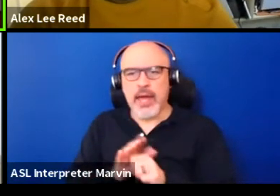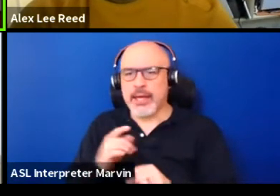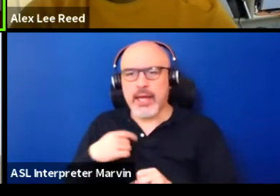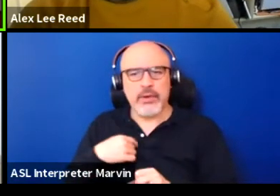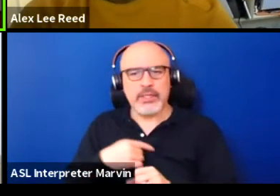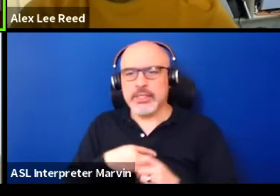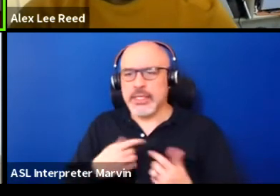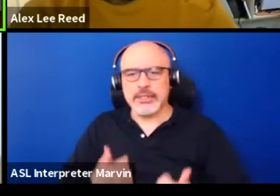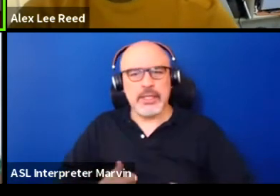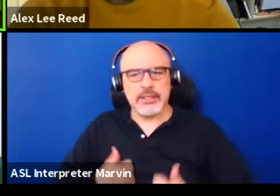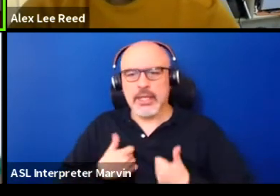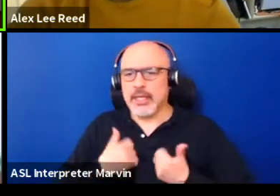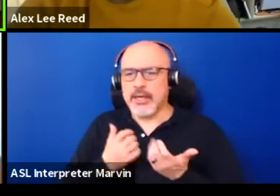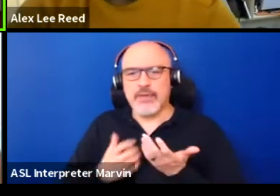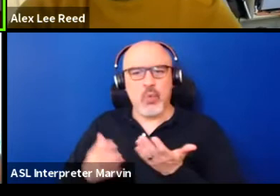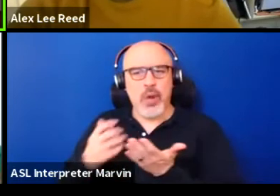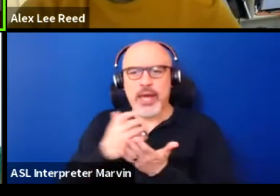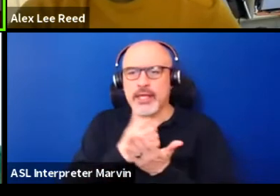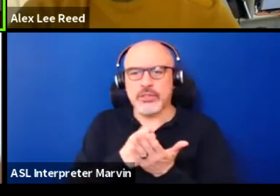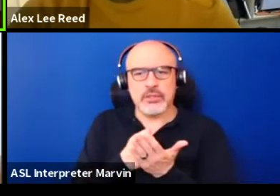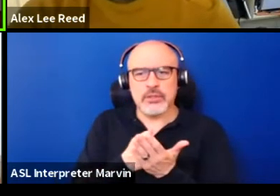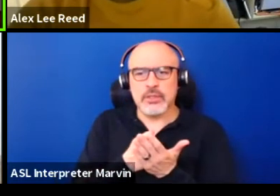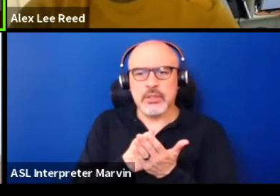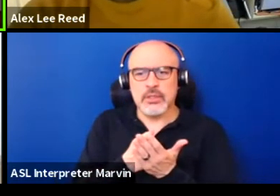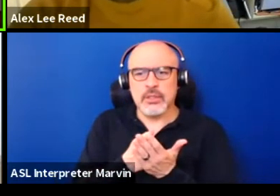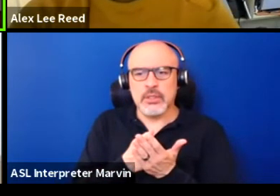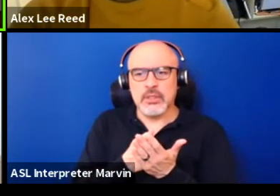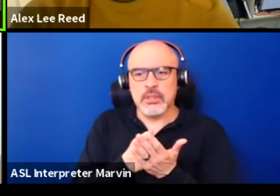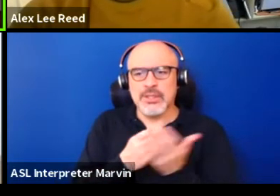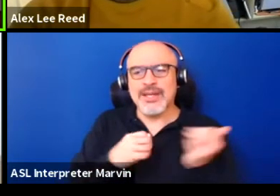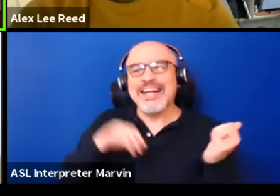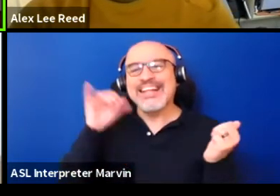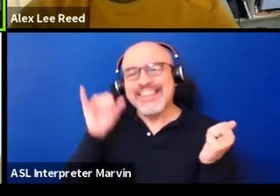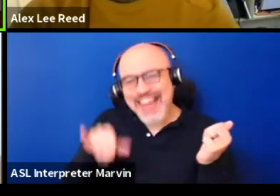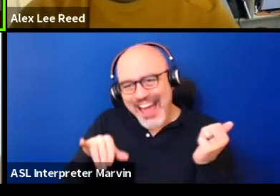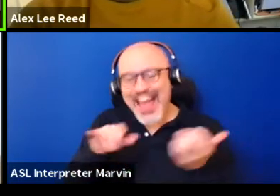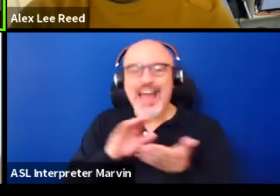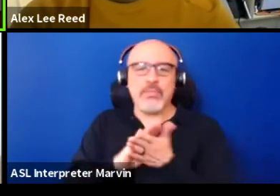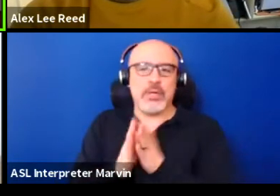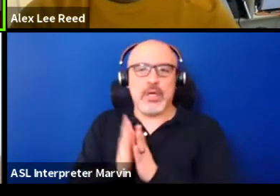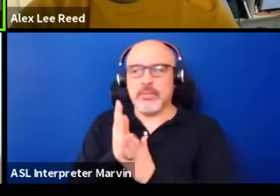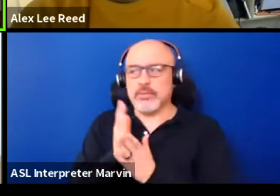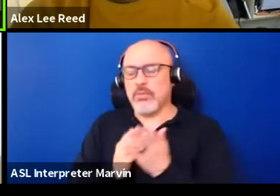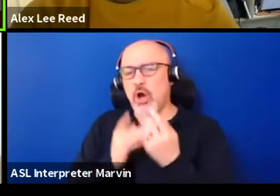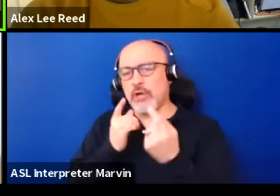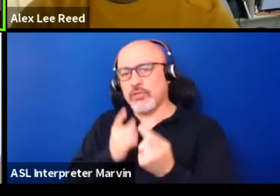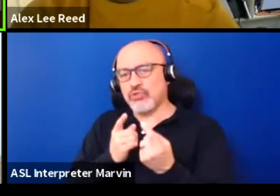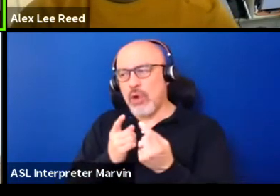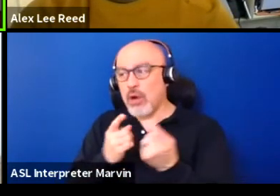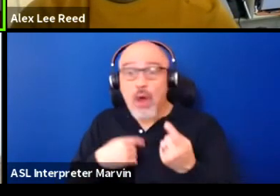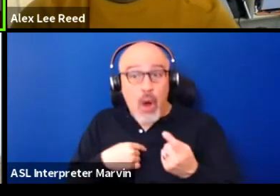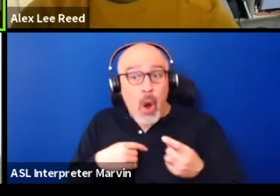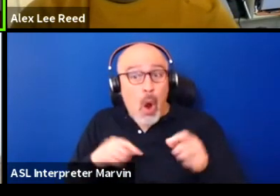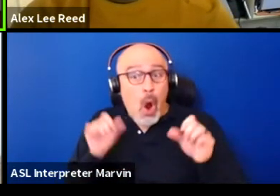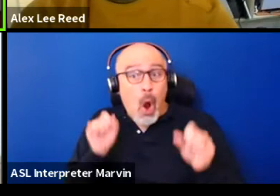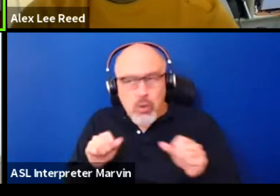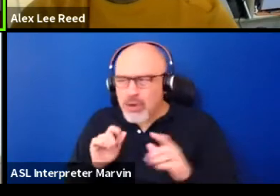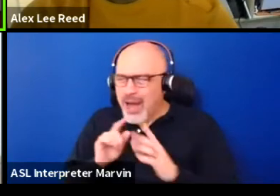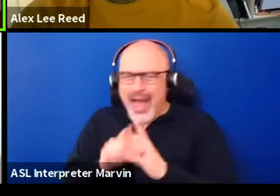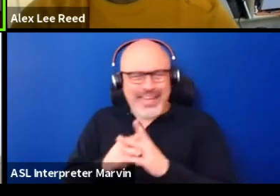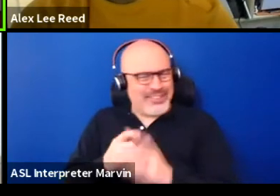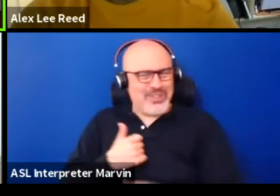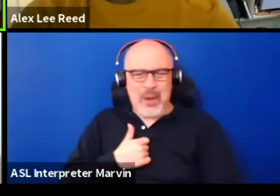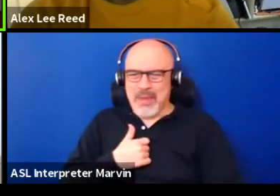wage. And so that becomes part of the struggle. I can absolutely start on my